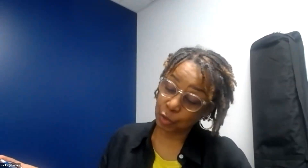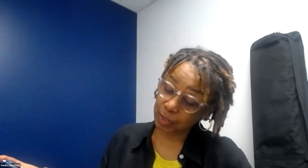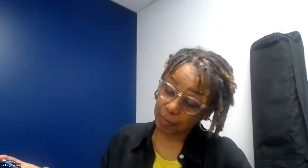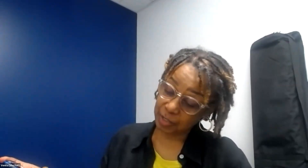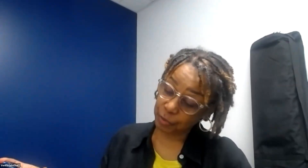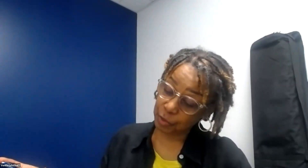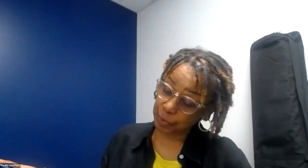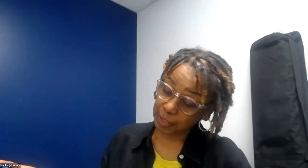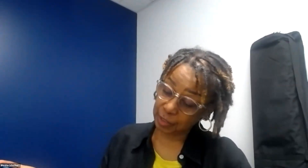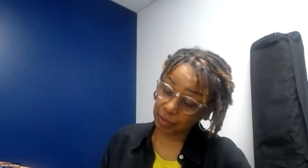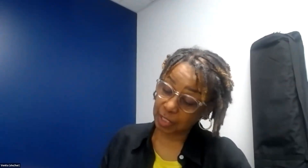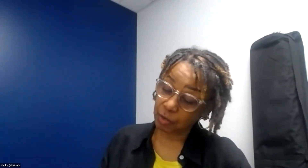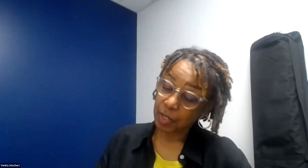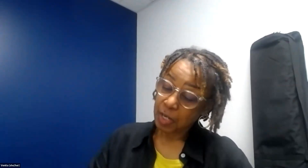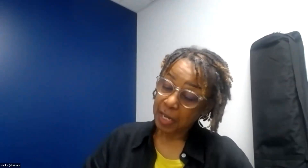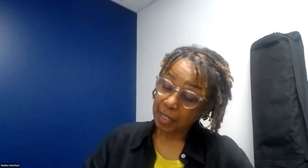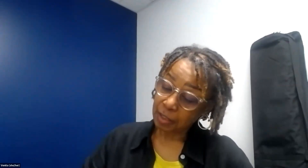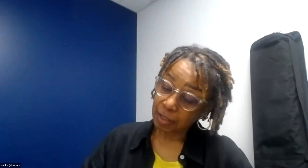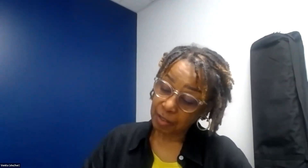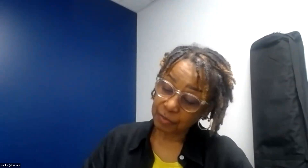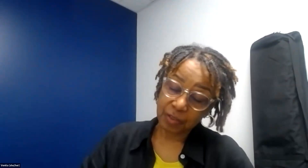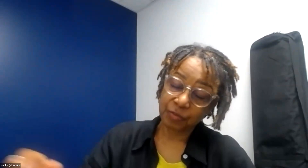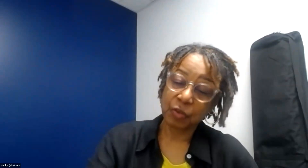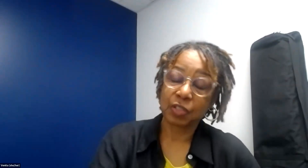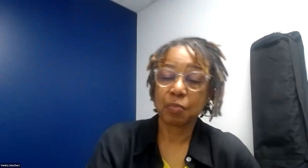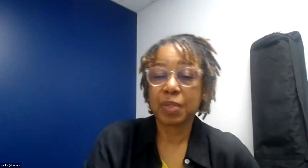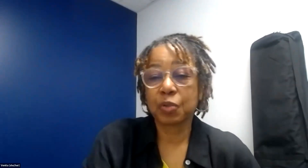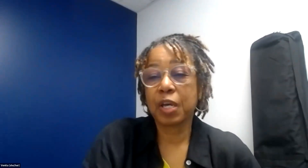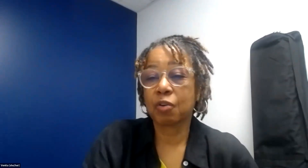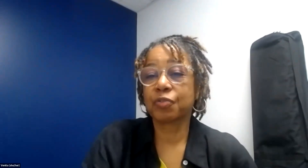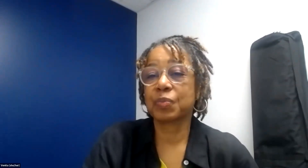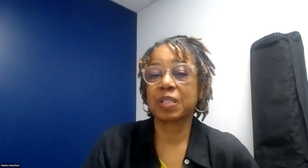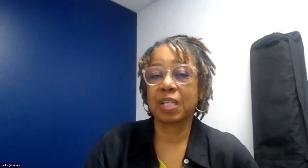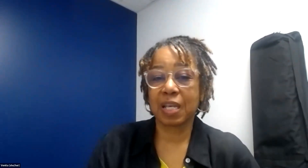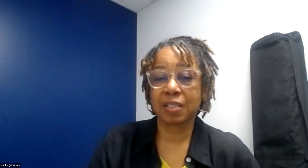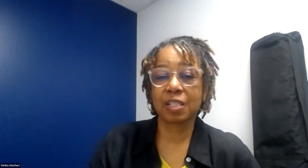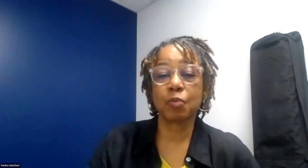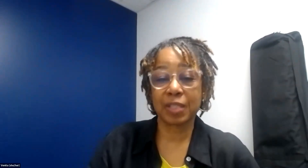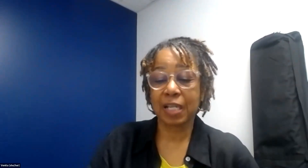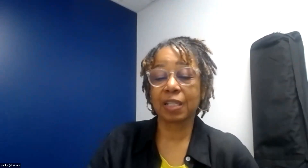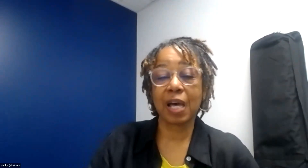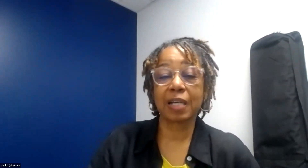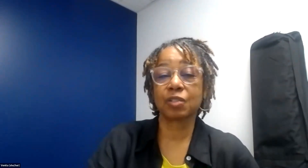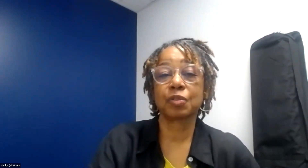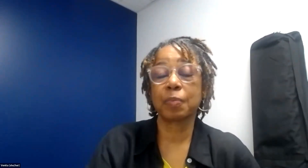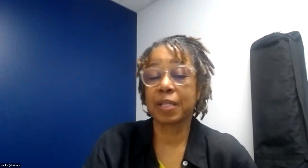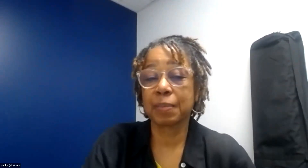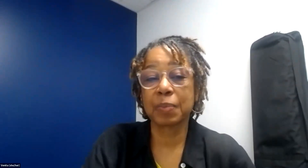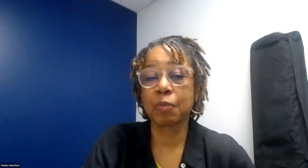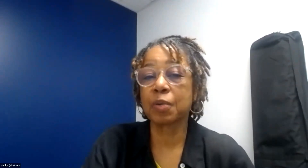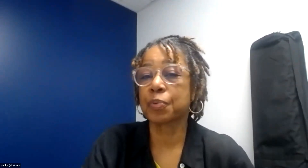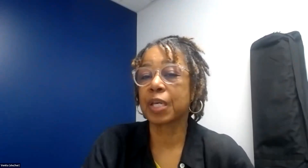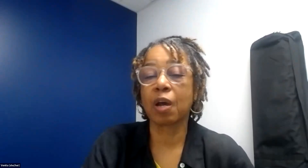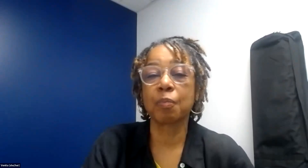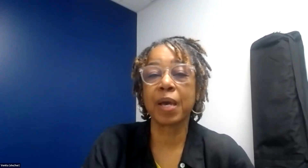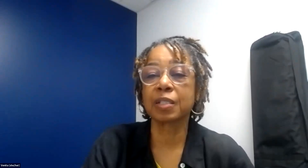like to do what's best for you, protect yourself. And I love the focus on mental health because I dealt with that a lot during the pandemic.